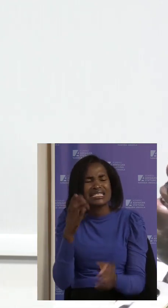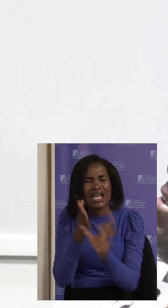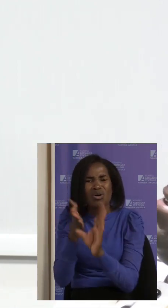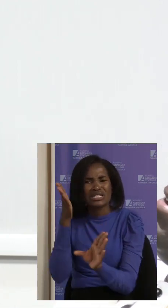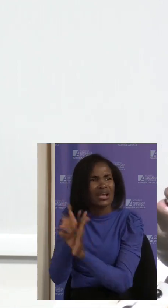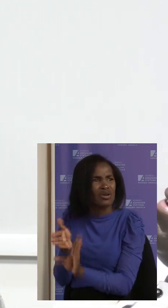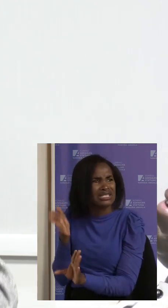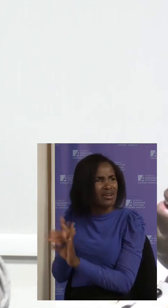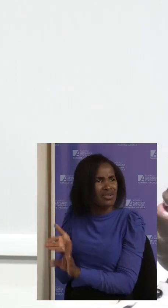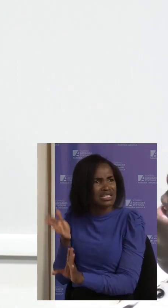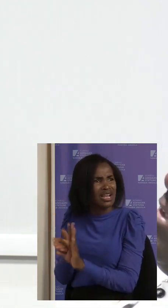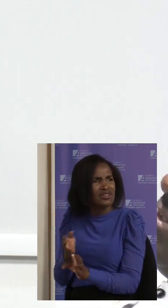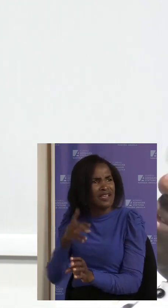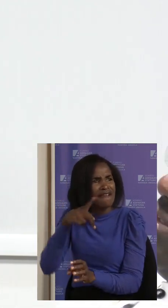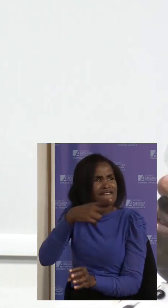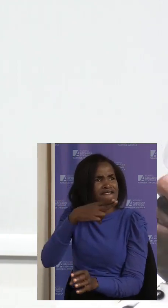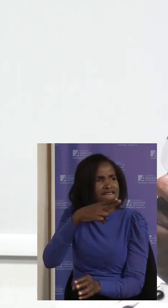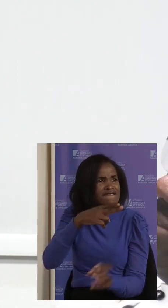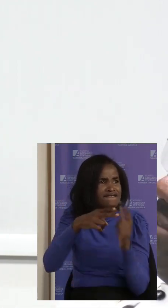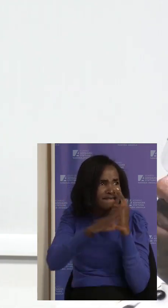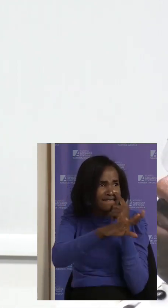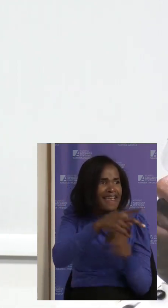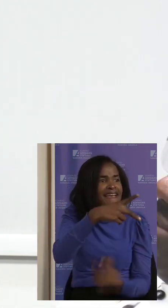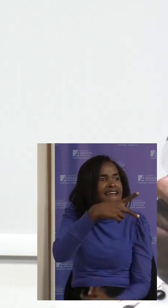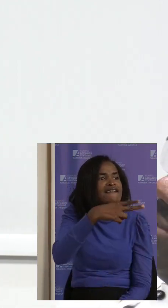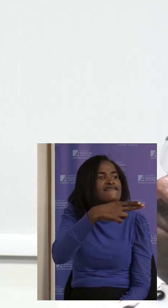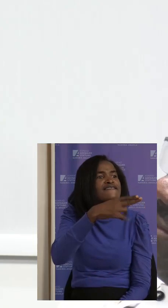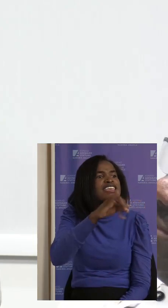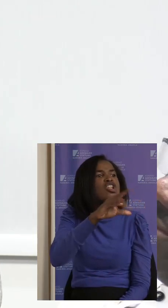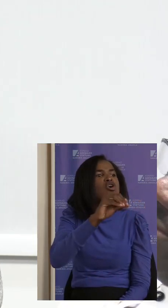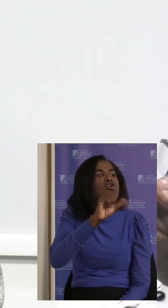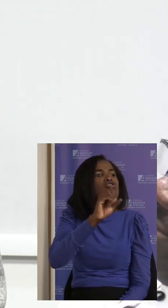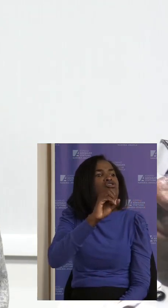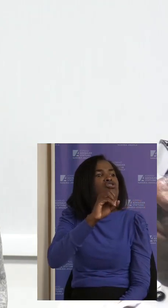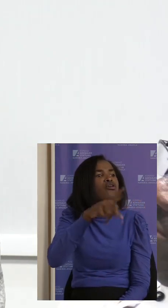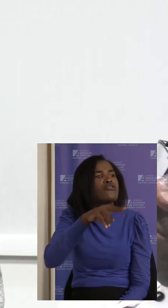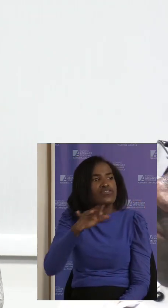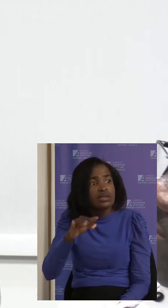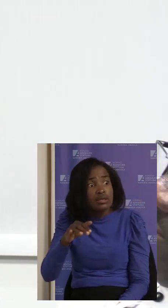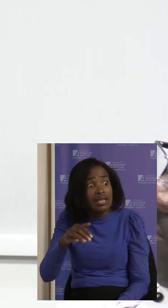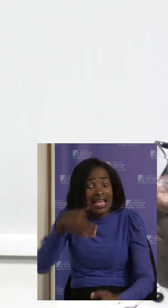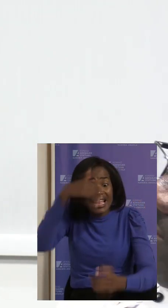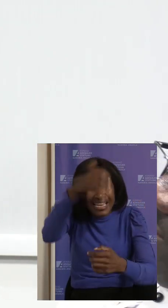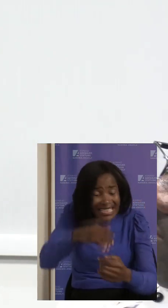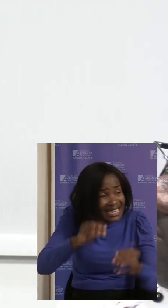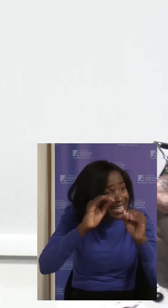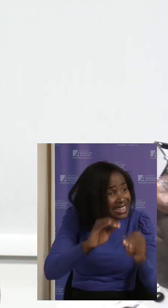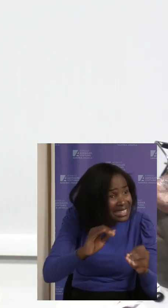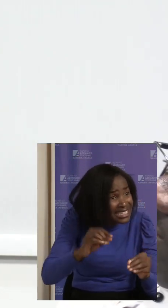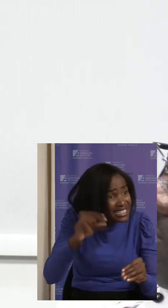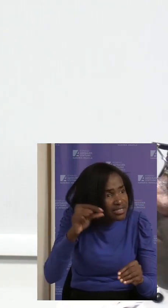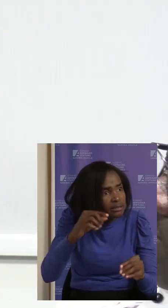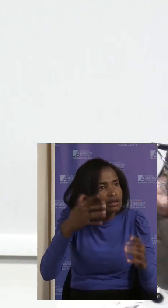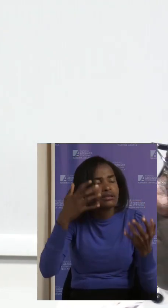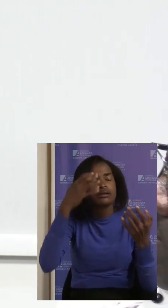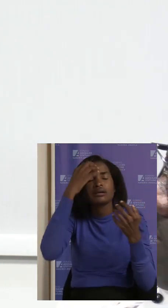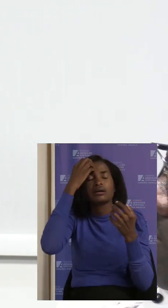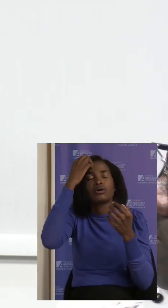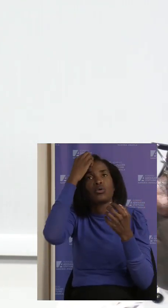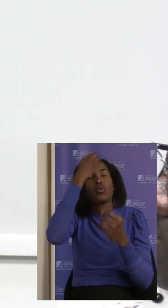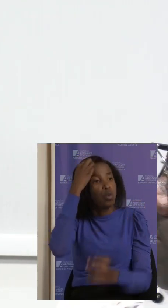psychology, there's a lot of philosophy. You look for what they are going to teach. It is the methodology. So at the end, what we are saying